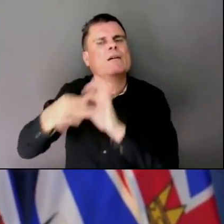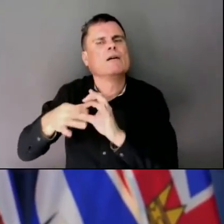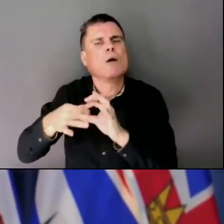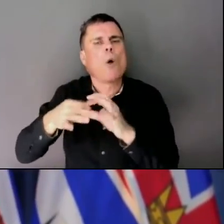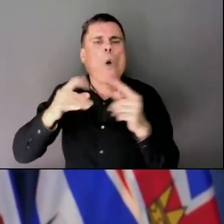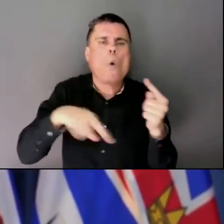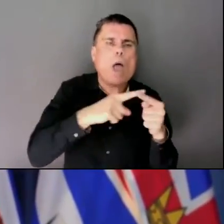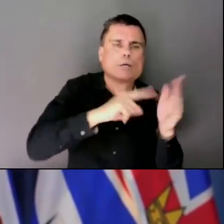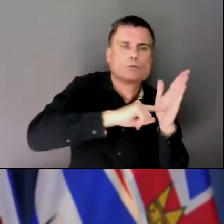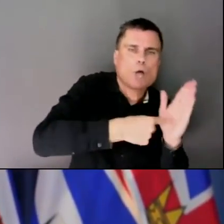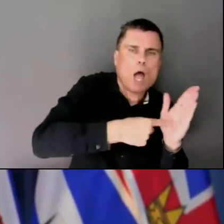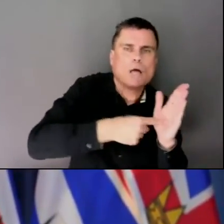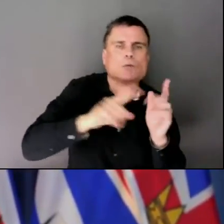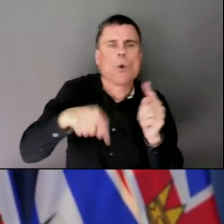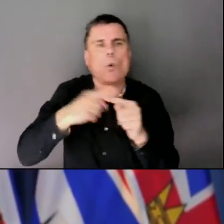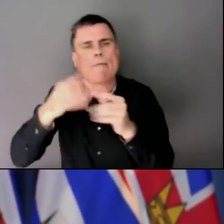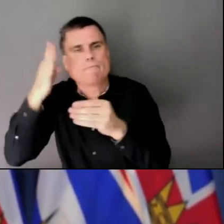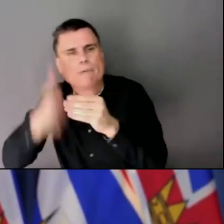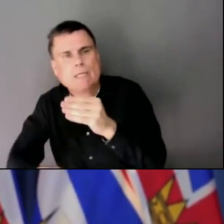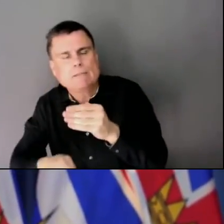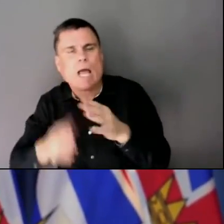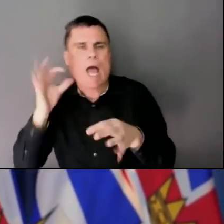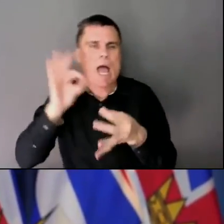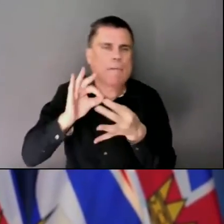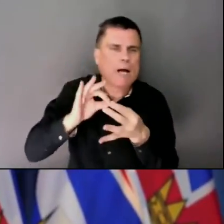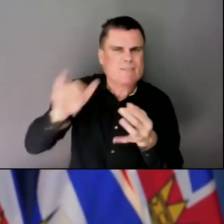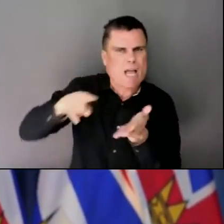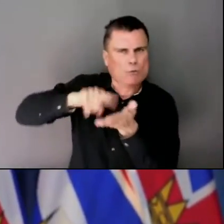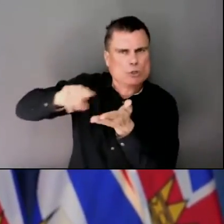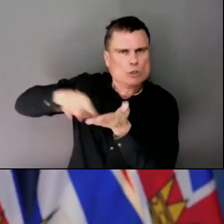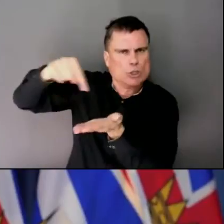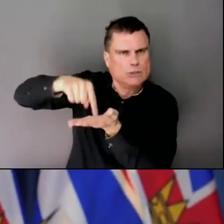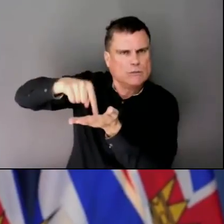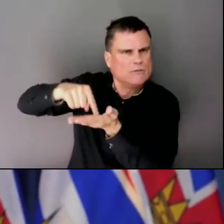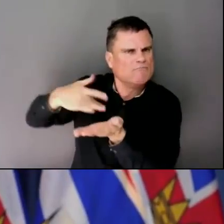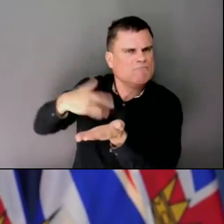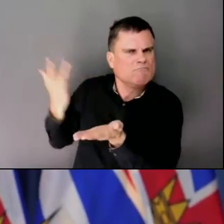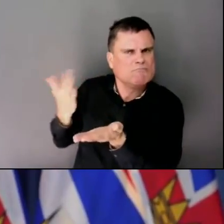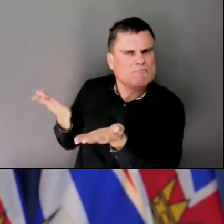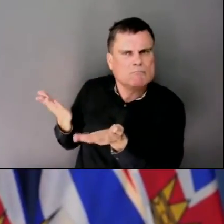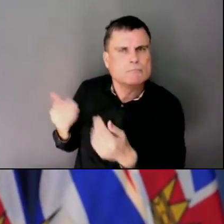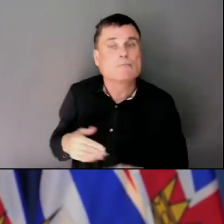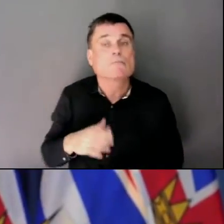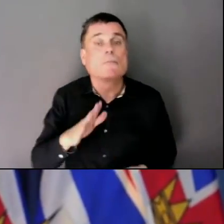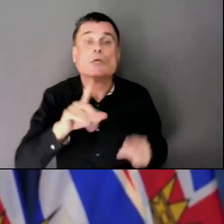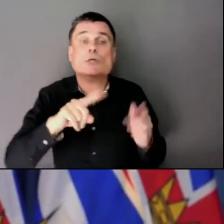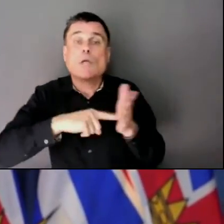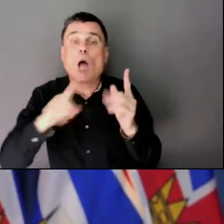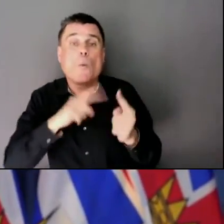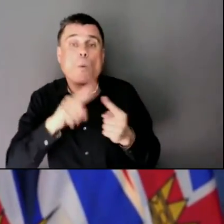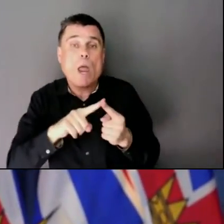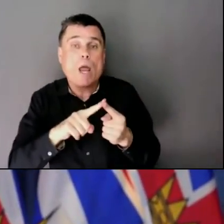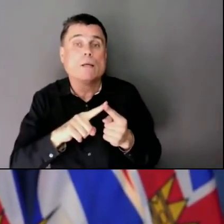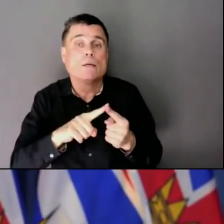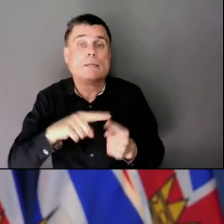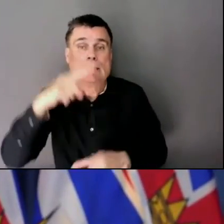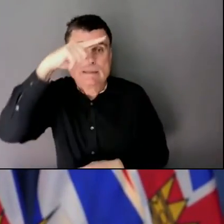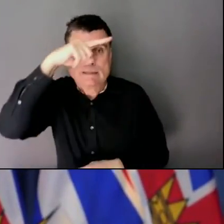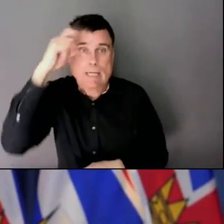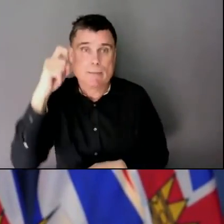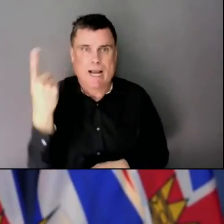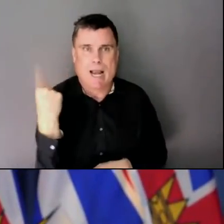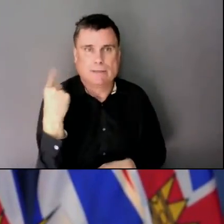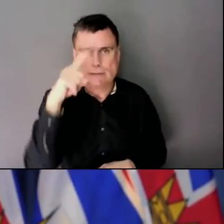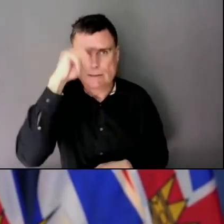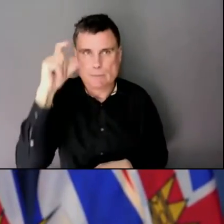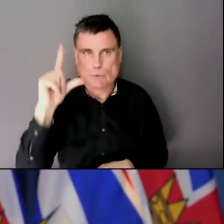With respect to the latter questions, started in the summer of 2020. It's not a review of care homes.